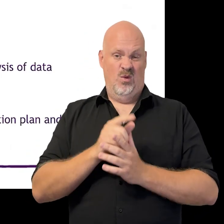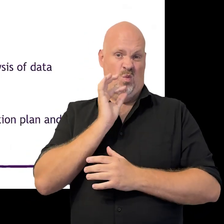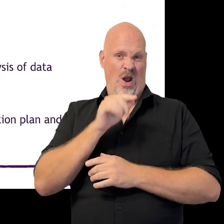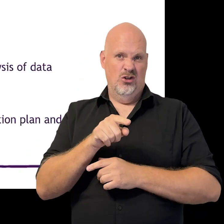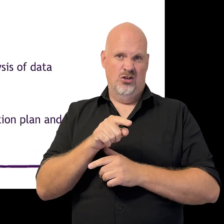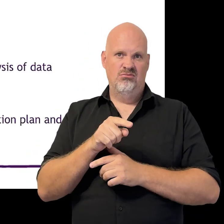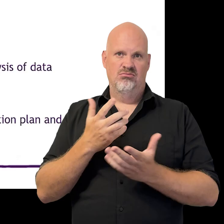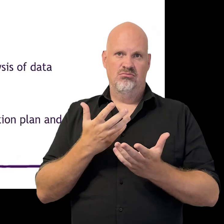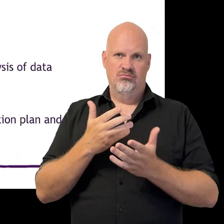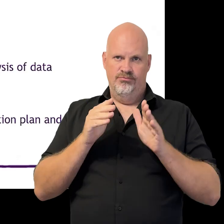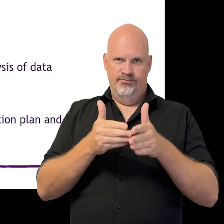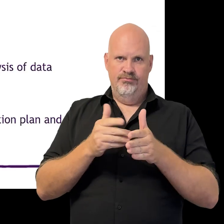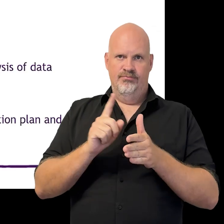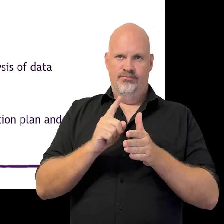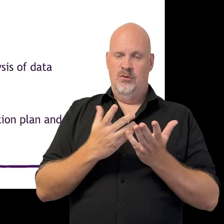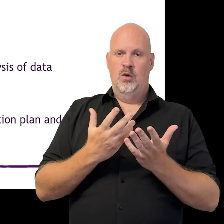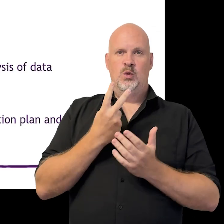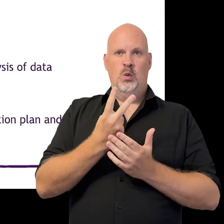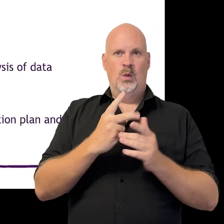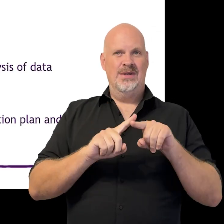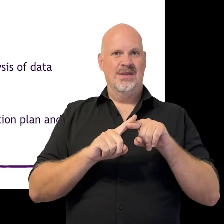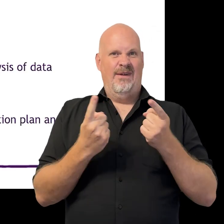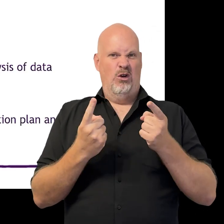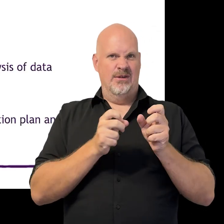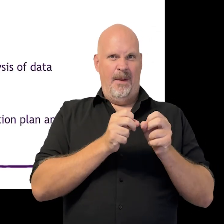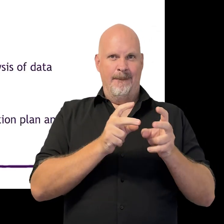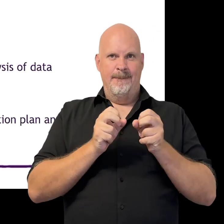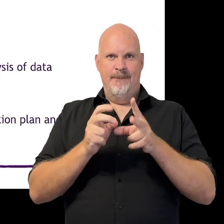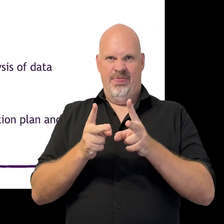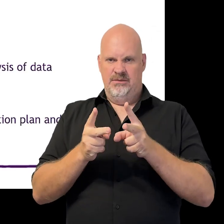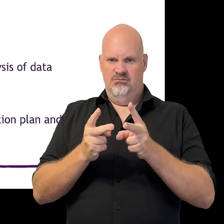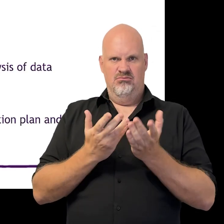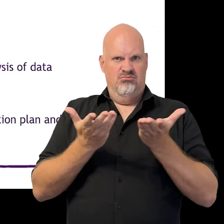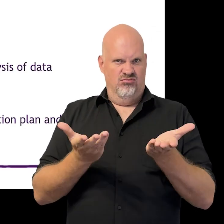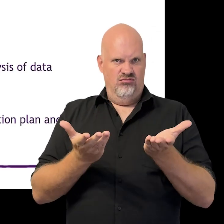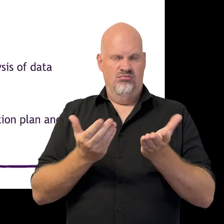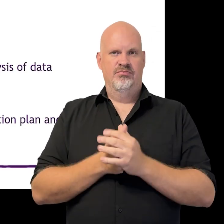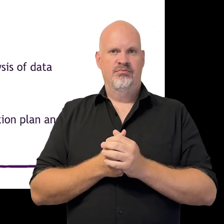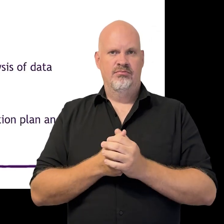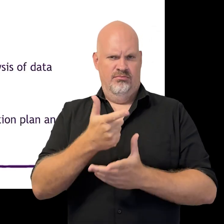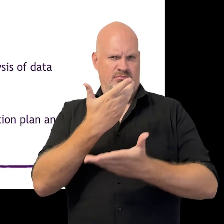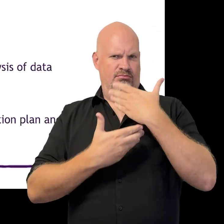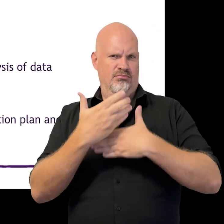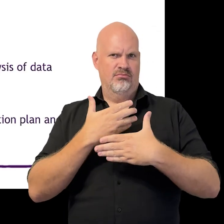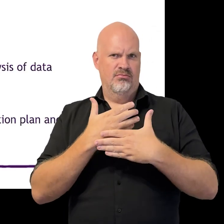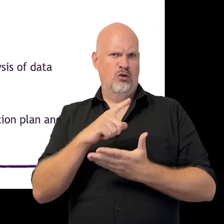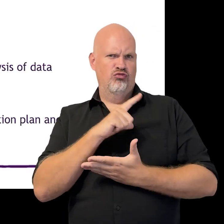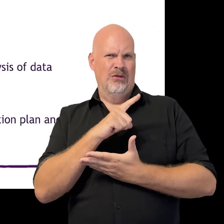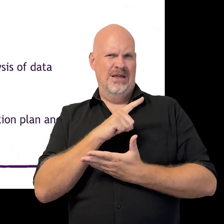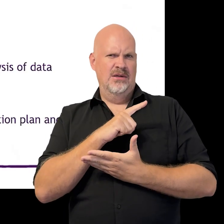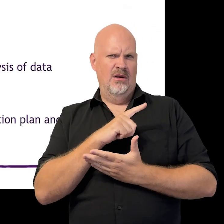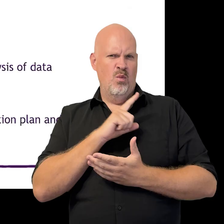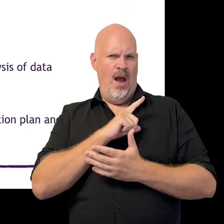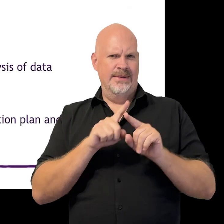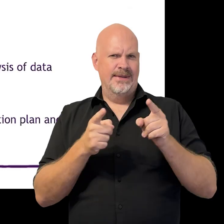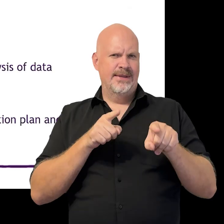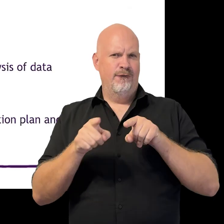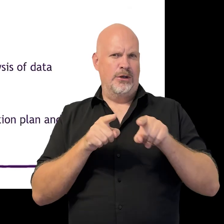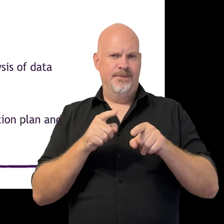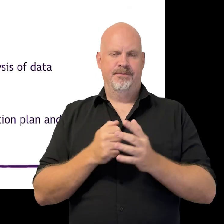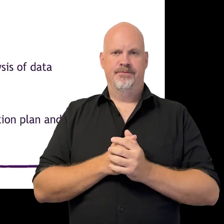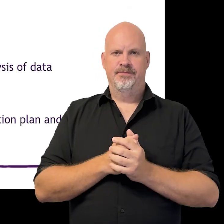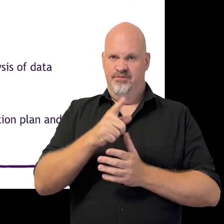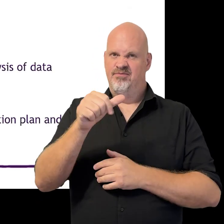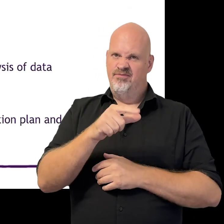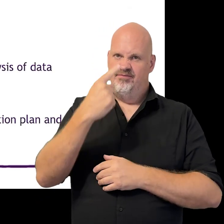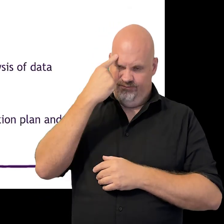will obviously provide you with the input and all the guidance you need to be able to approach the